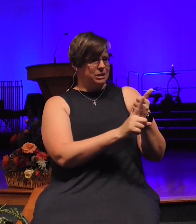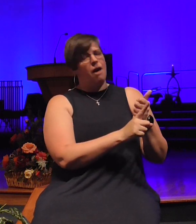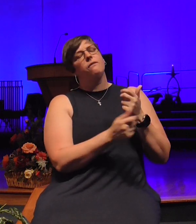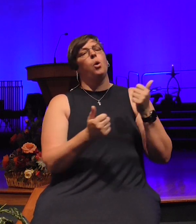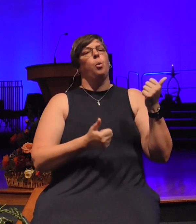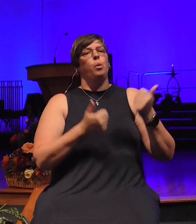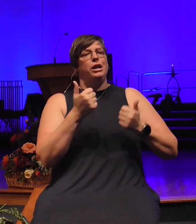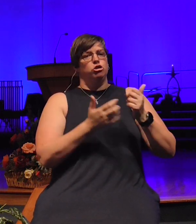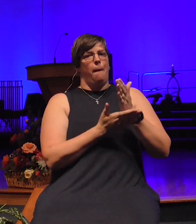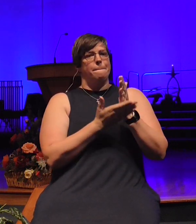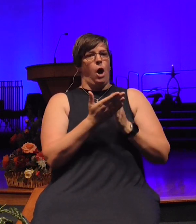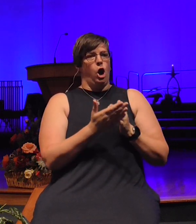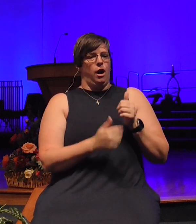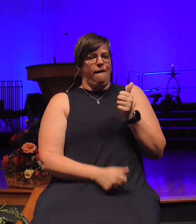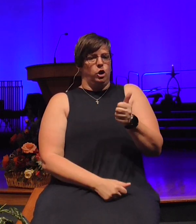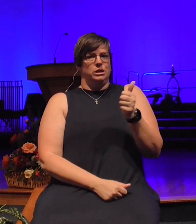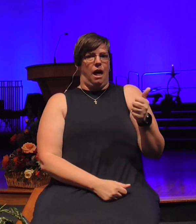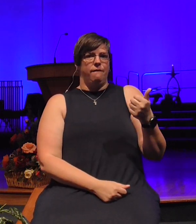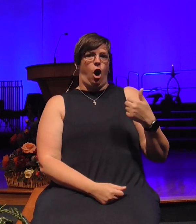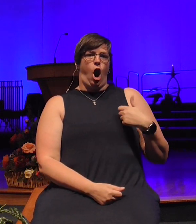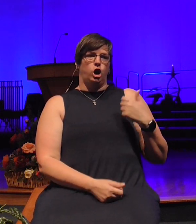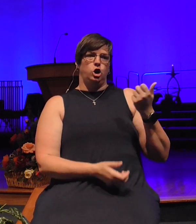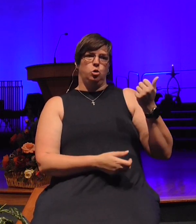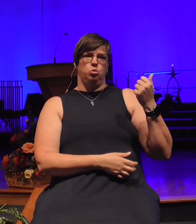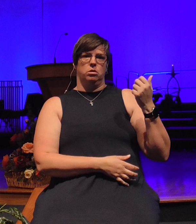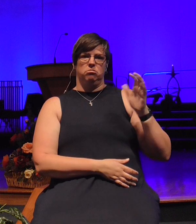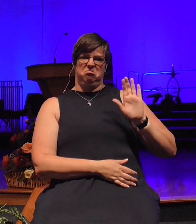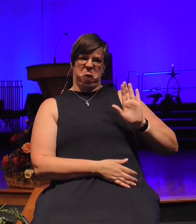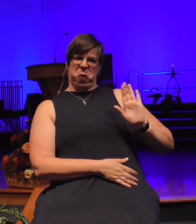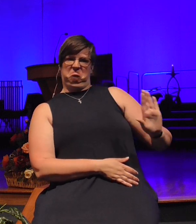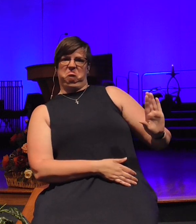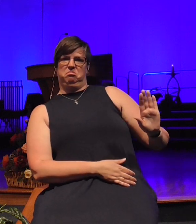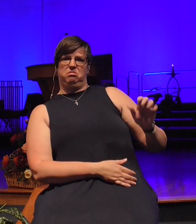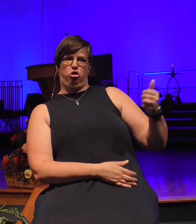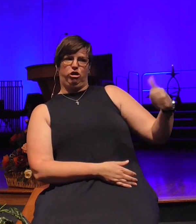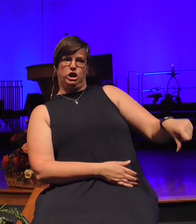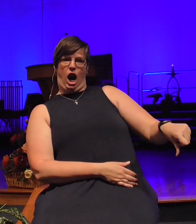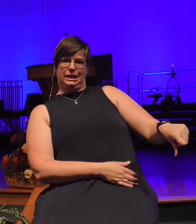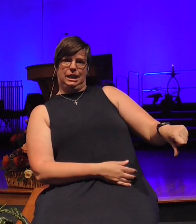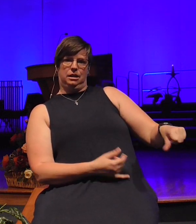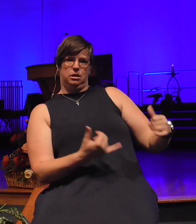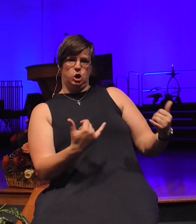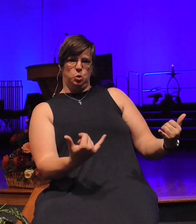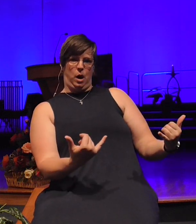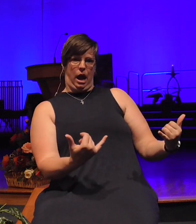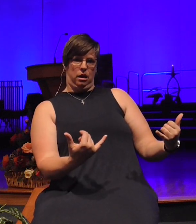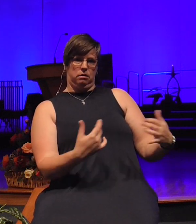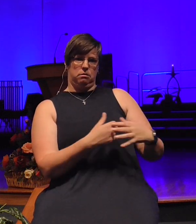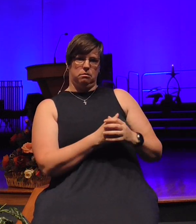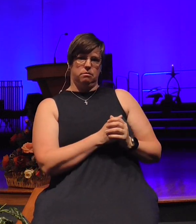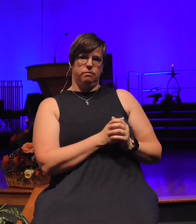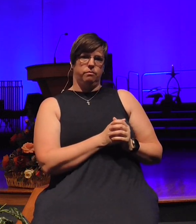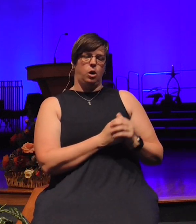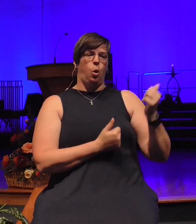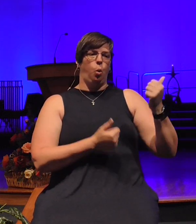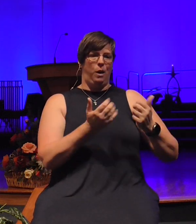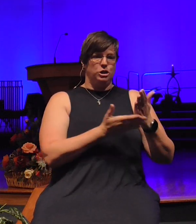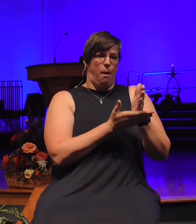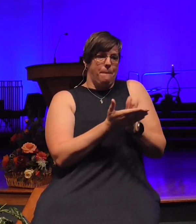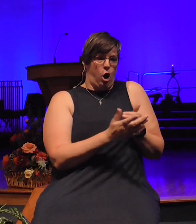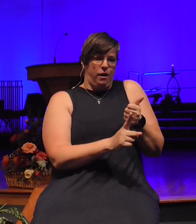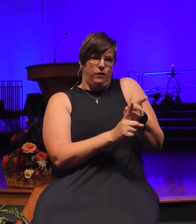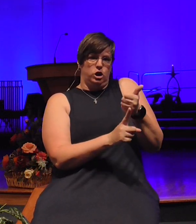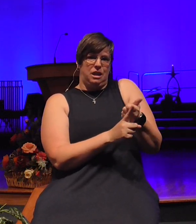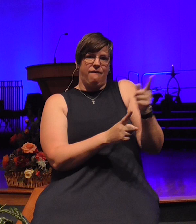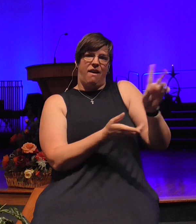what part of yourself are you rejecting today? What part of yourself have you